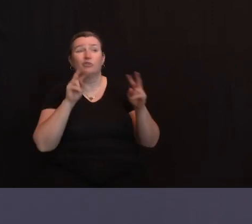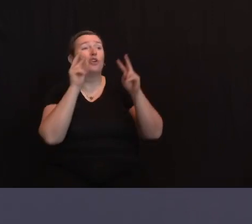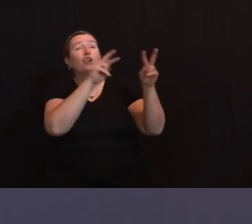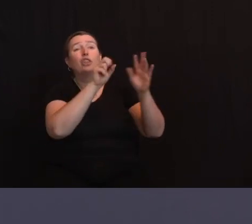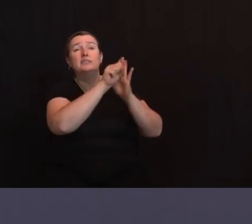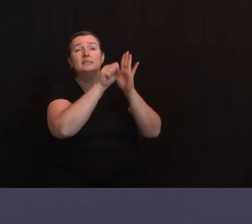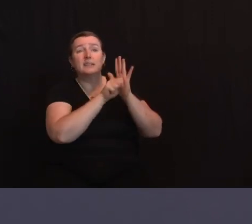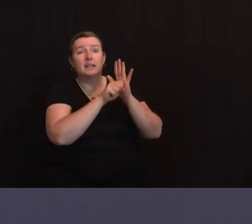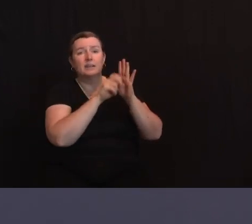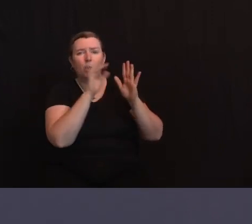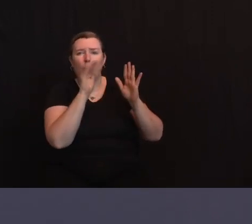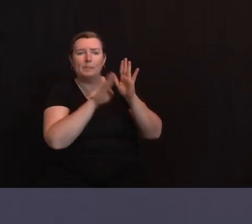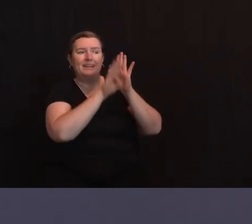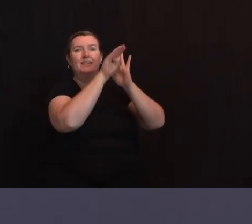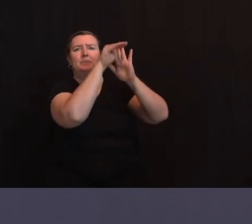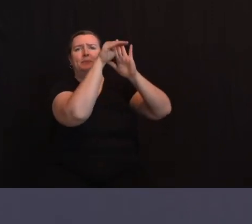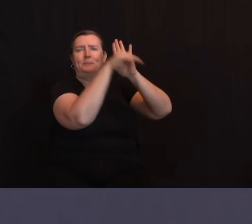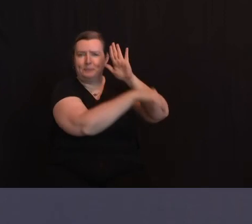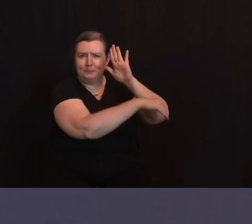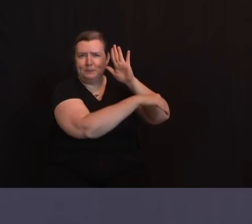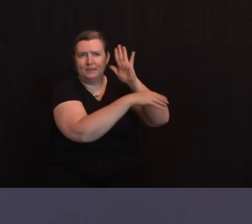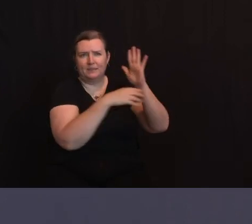we stay that way, please God, in this state.